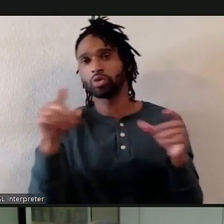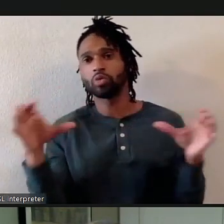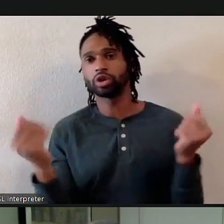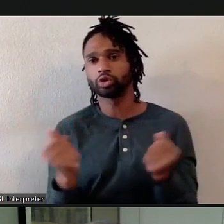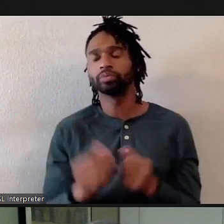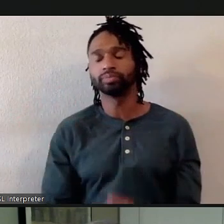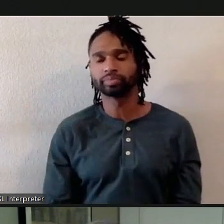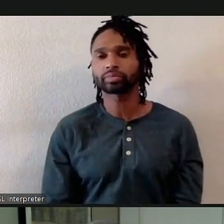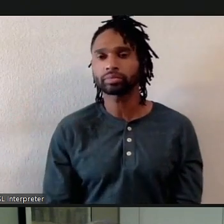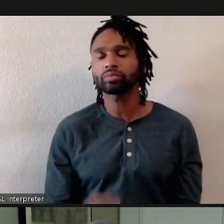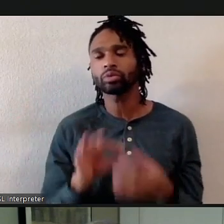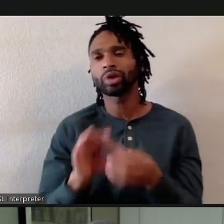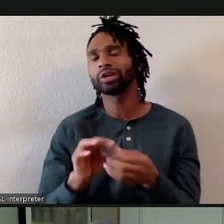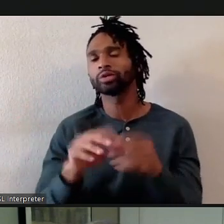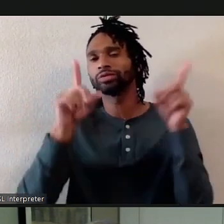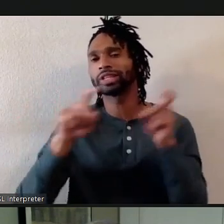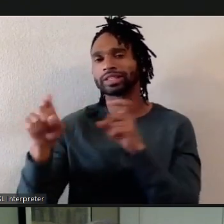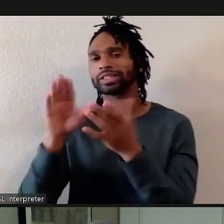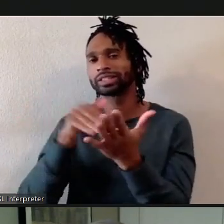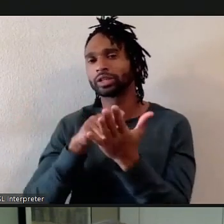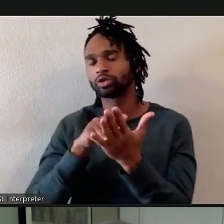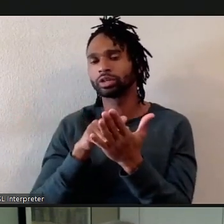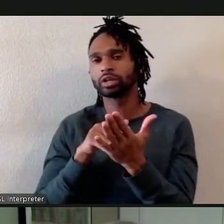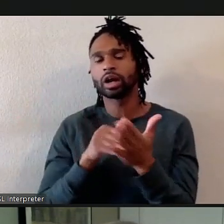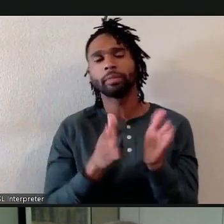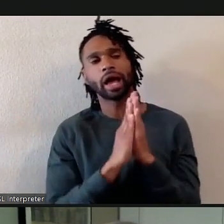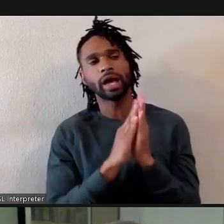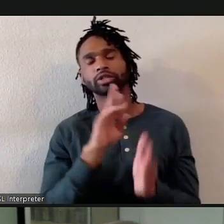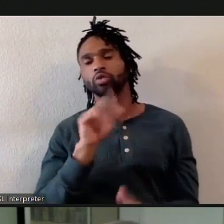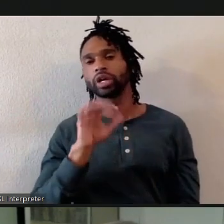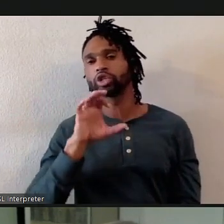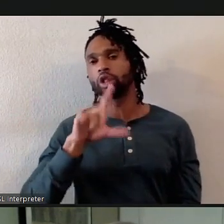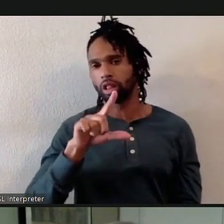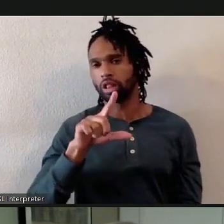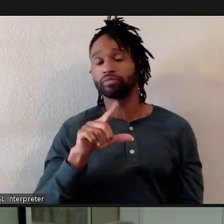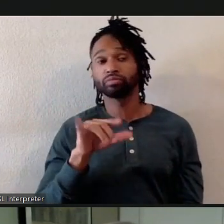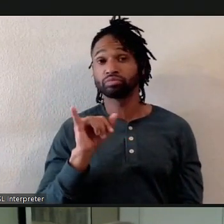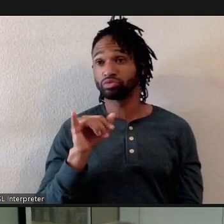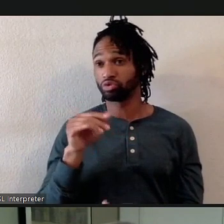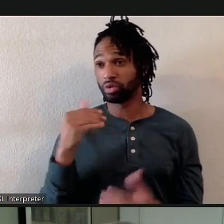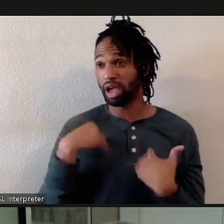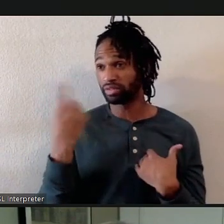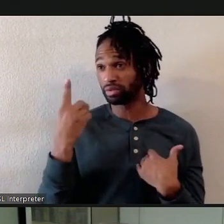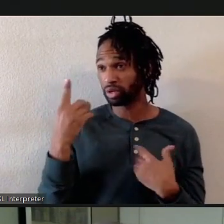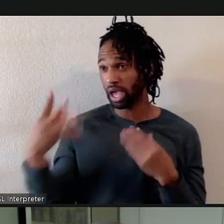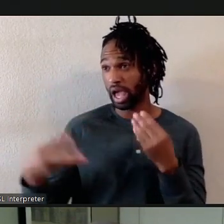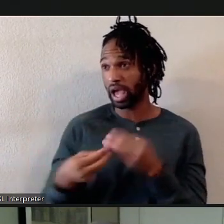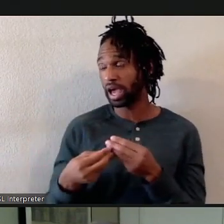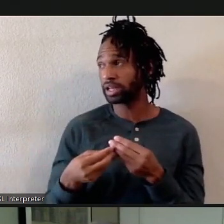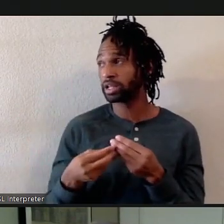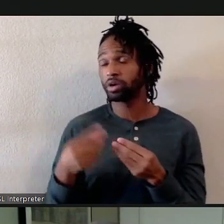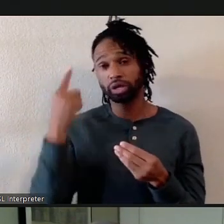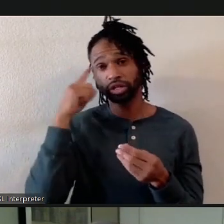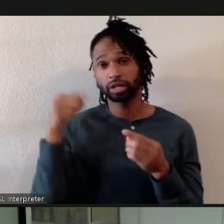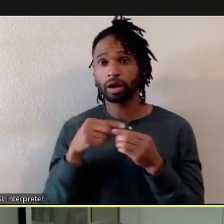testing sites, let me just ask Rachel if you have anything you would add about whether we're thinking about any expanded